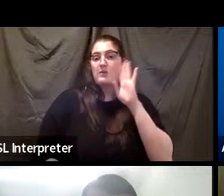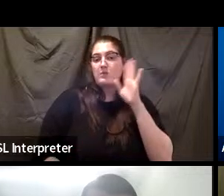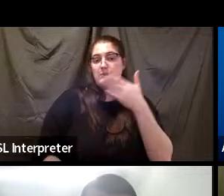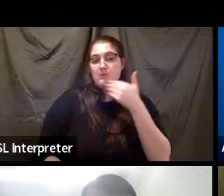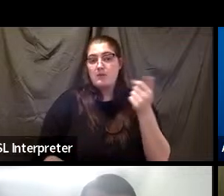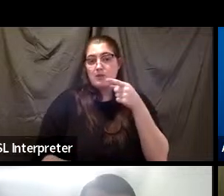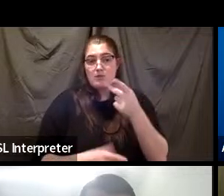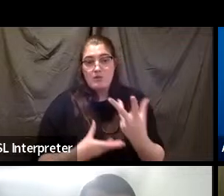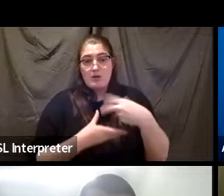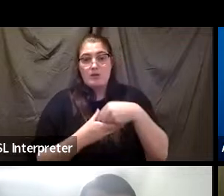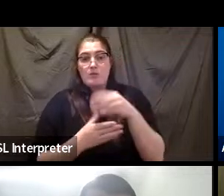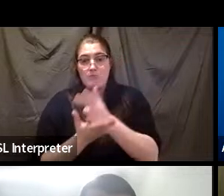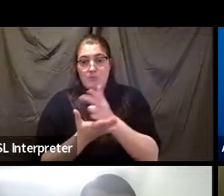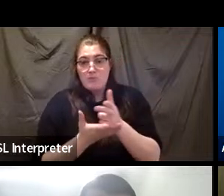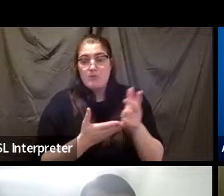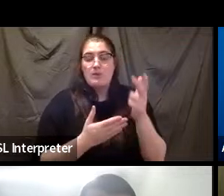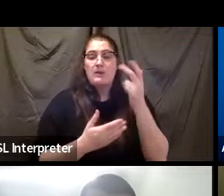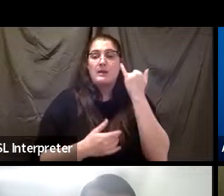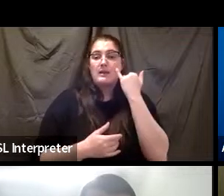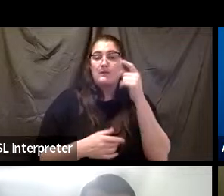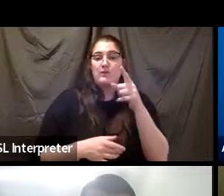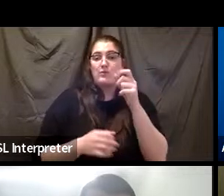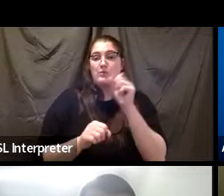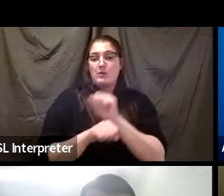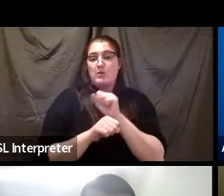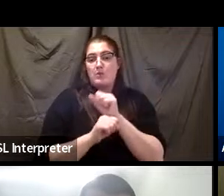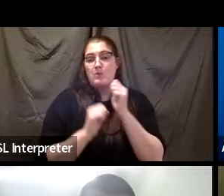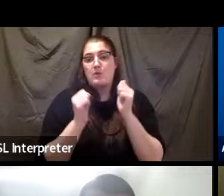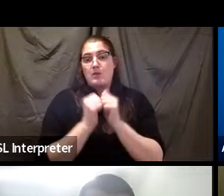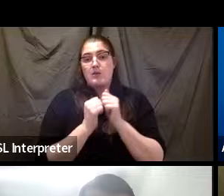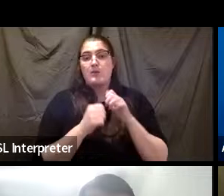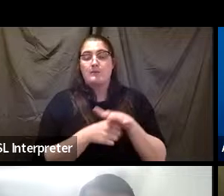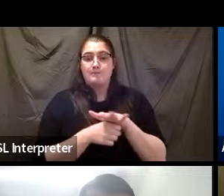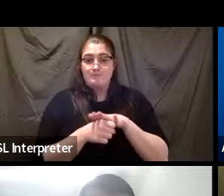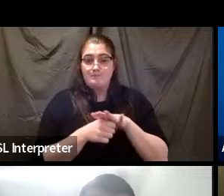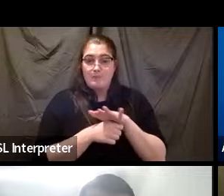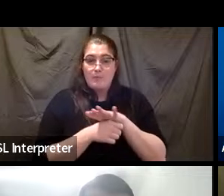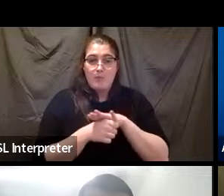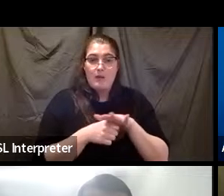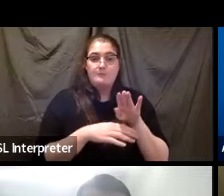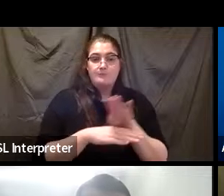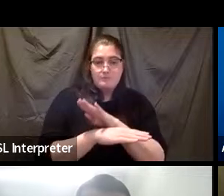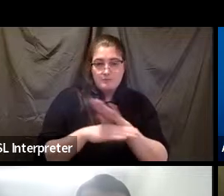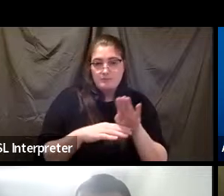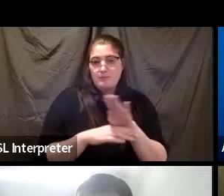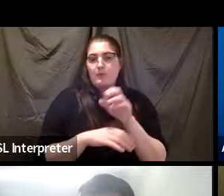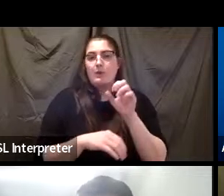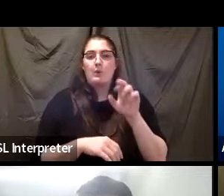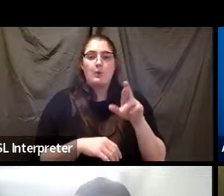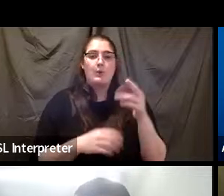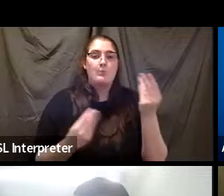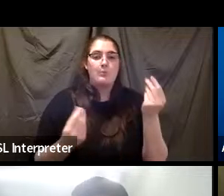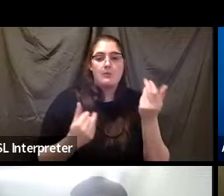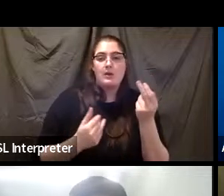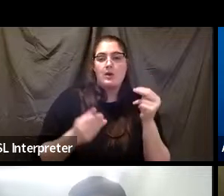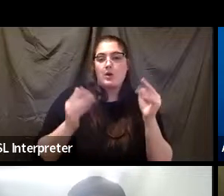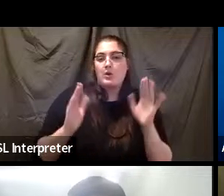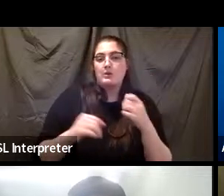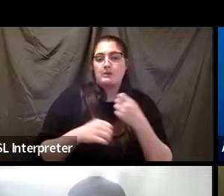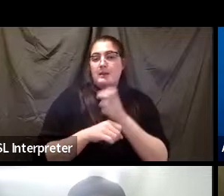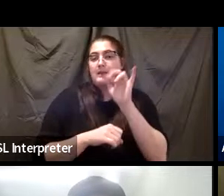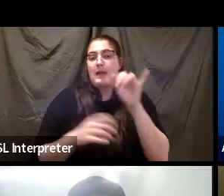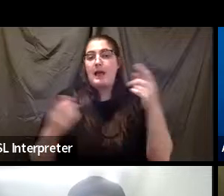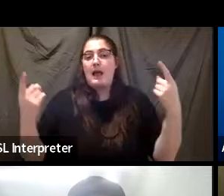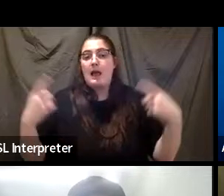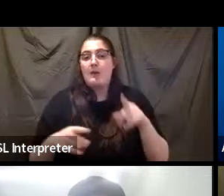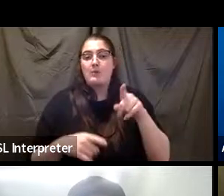parking spaces, and if you can work with the surrounding uh, businesses or property owners to make that happen, I think you would